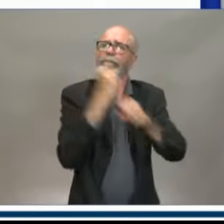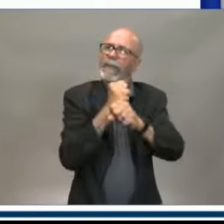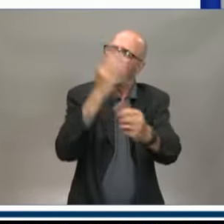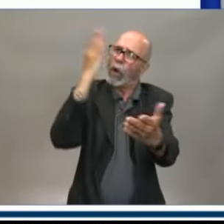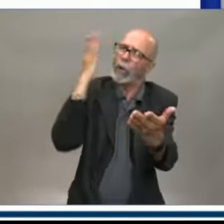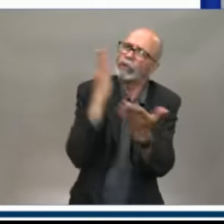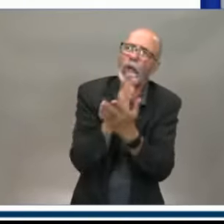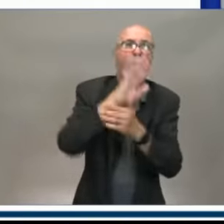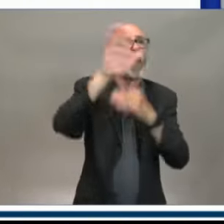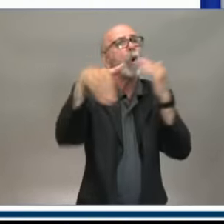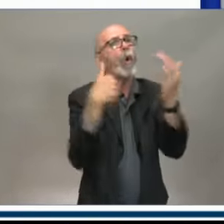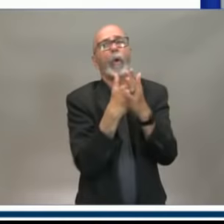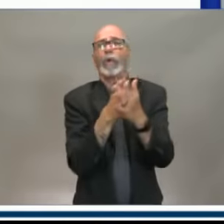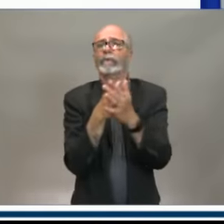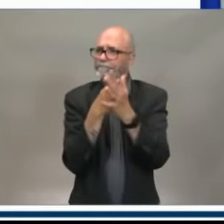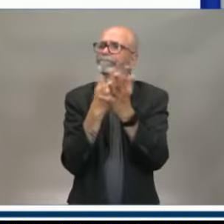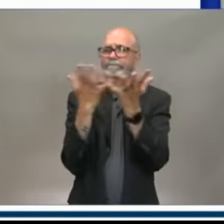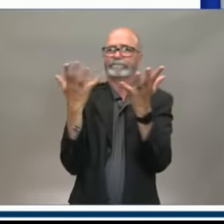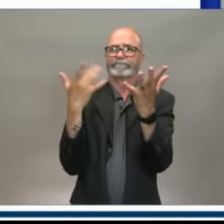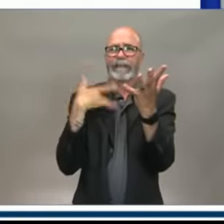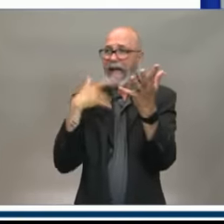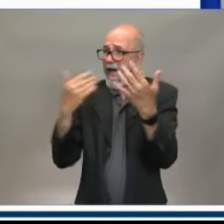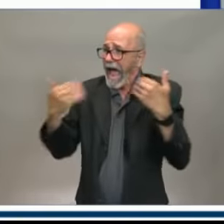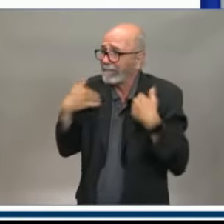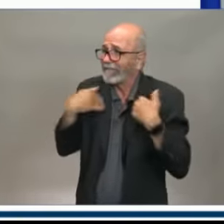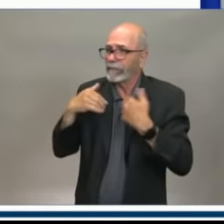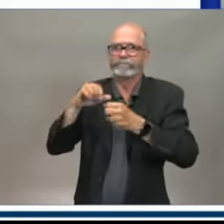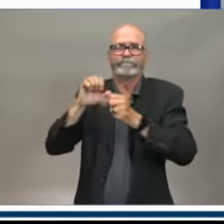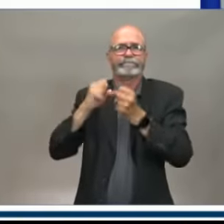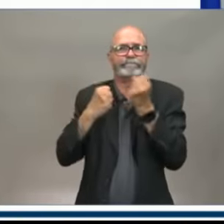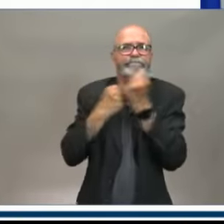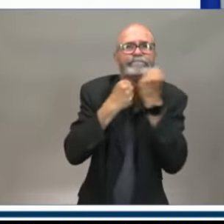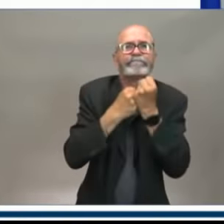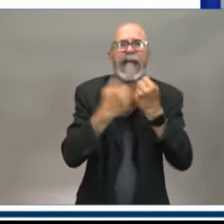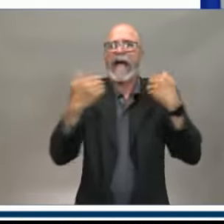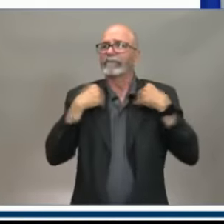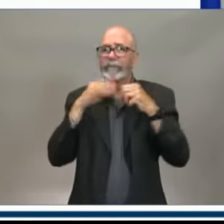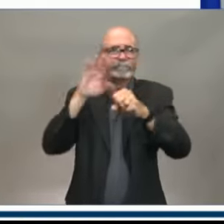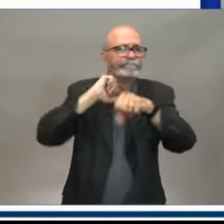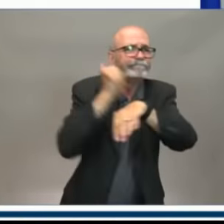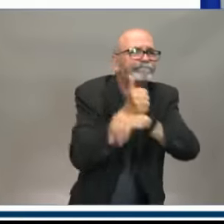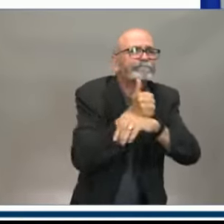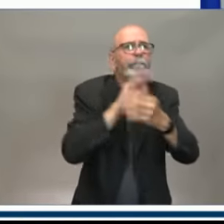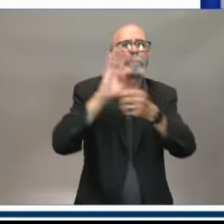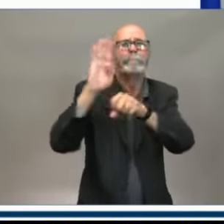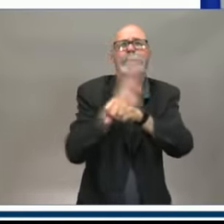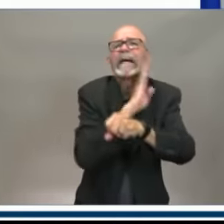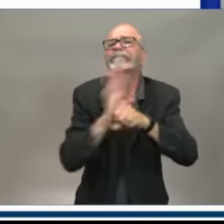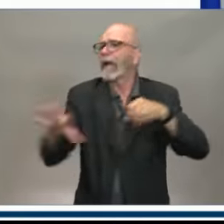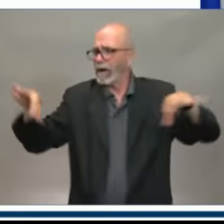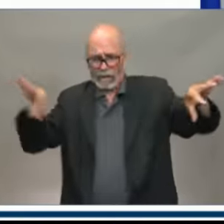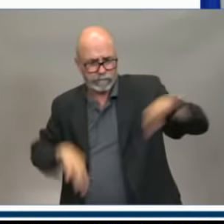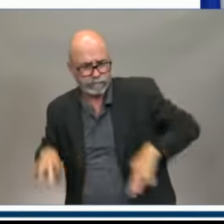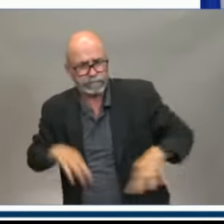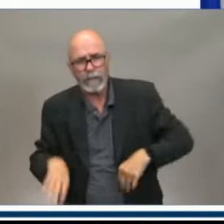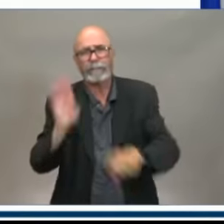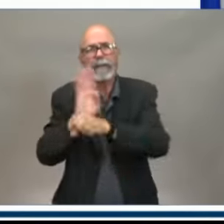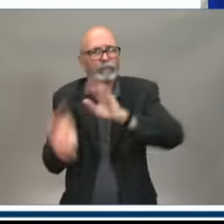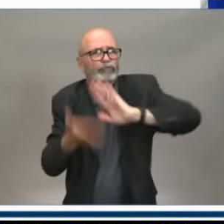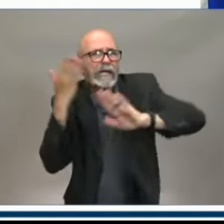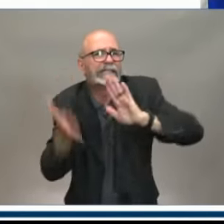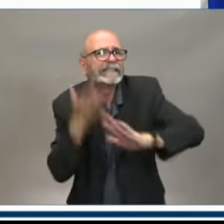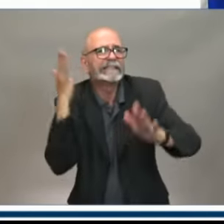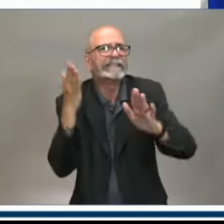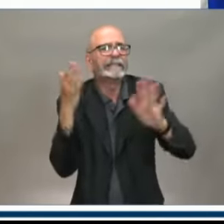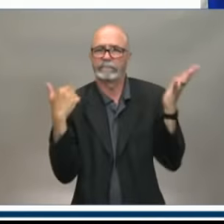products have gotten the value they deserve, and the entrepreneurs in this province got the return on their investment. Go ahead with your follow-up, Bill.